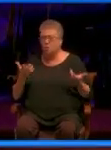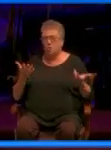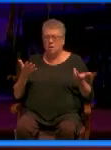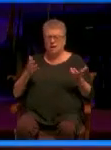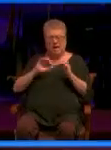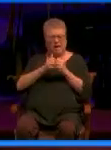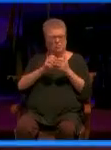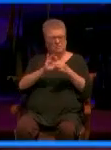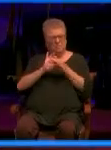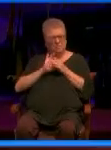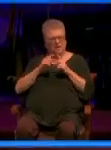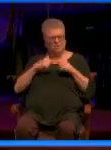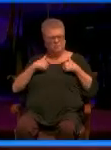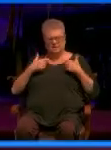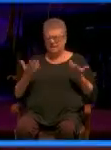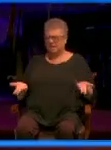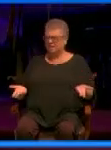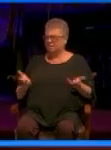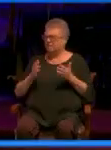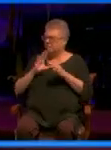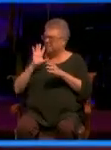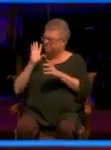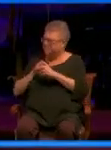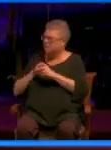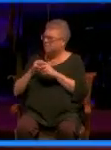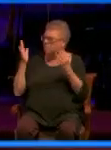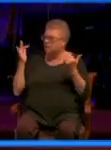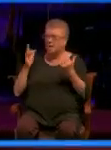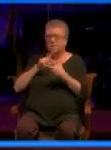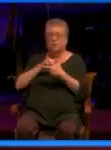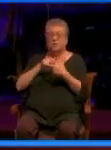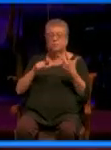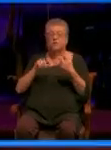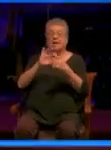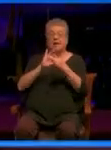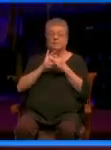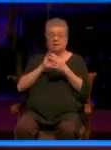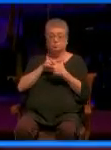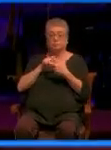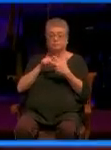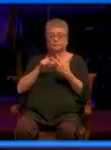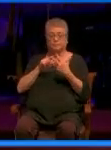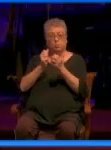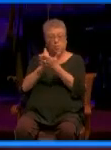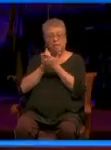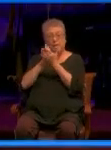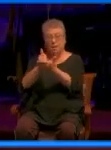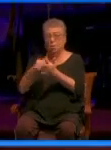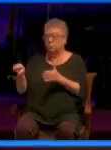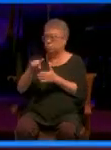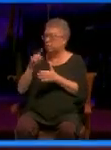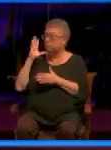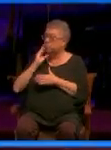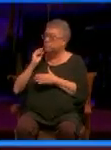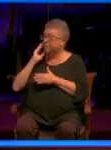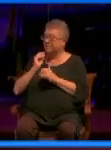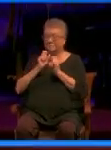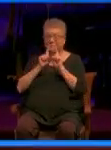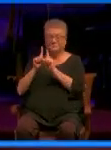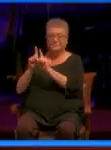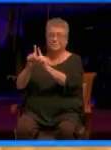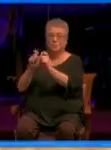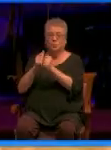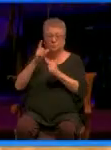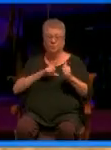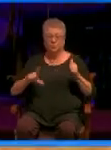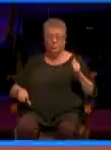world does this have to do with me? I want to give you three applications from this story that I think will help you in your walk with the Lord. Application number